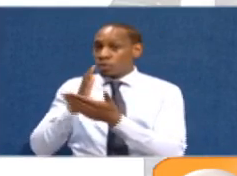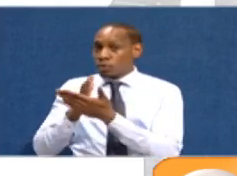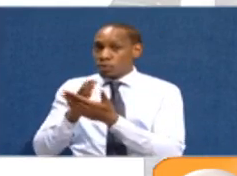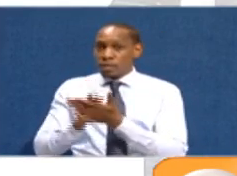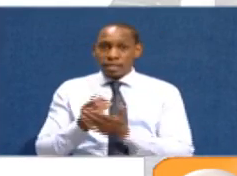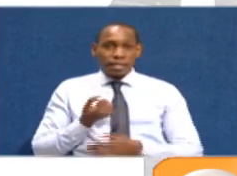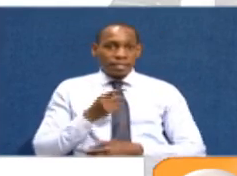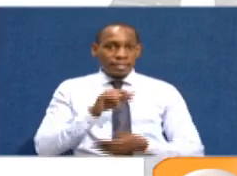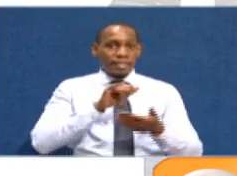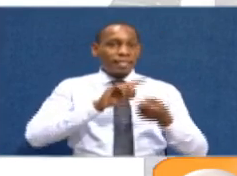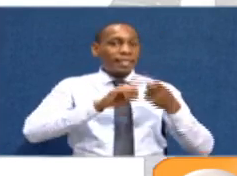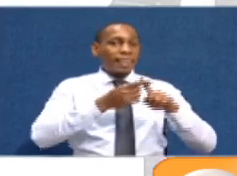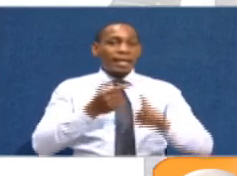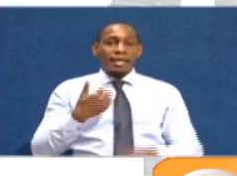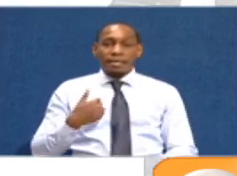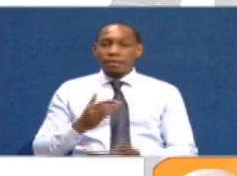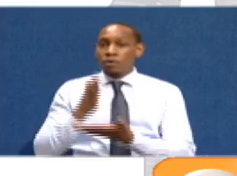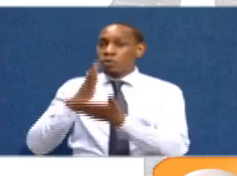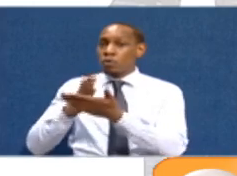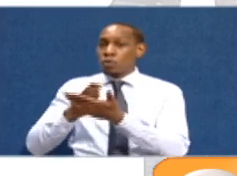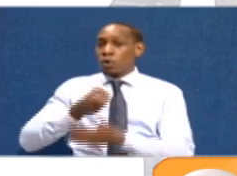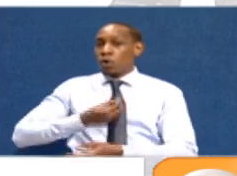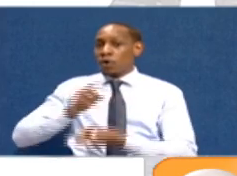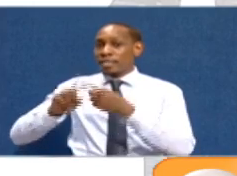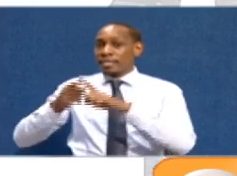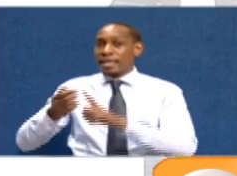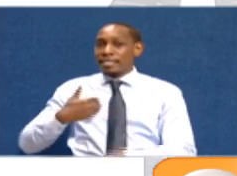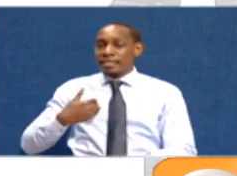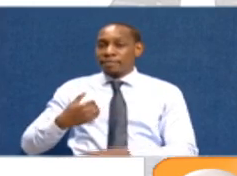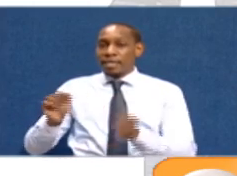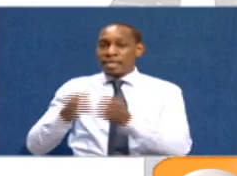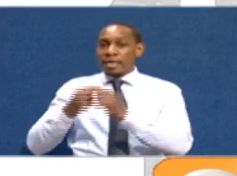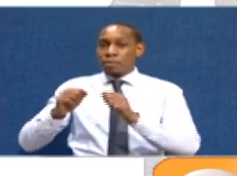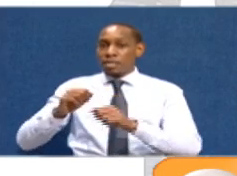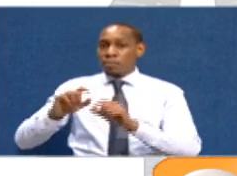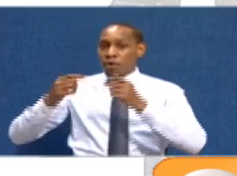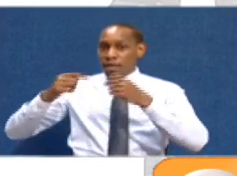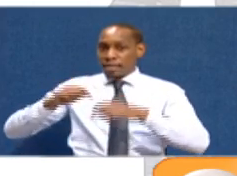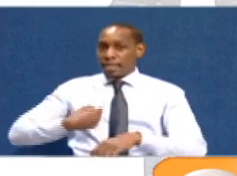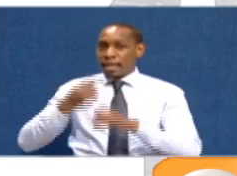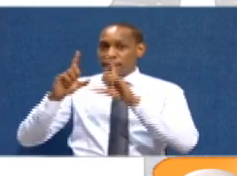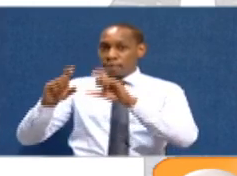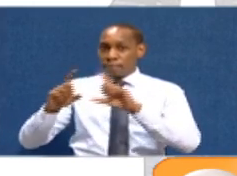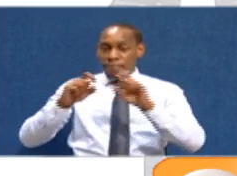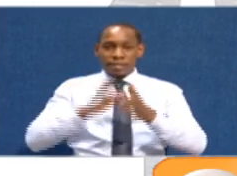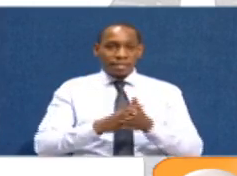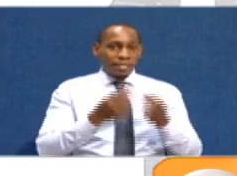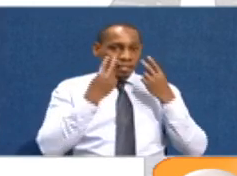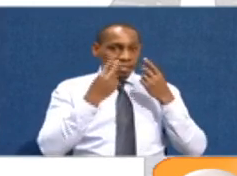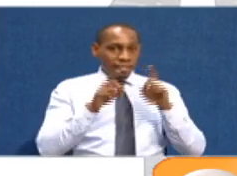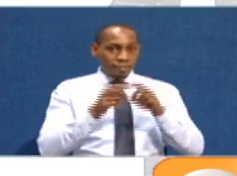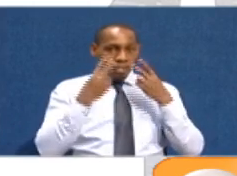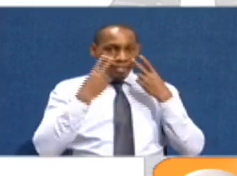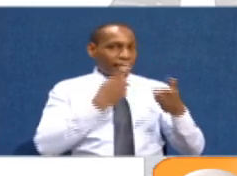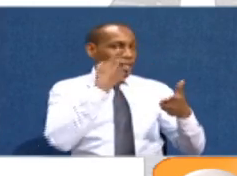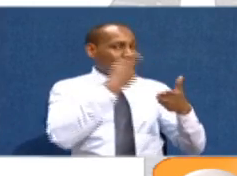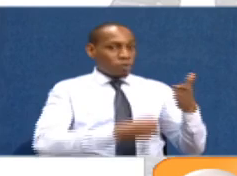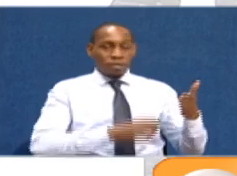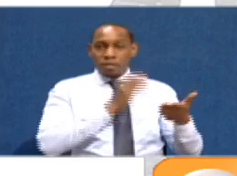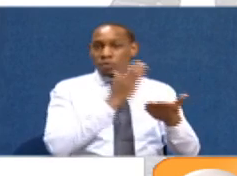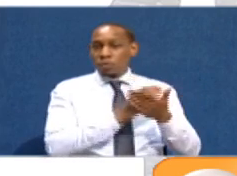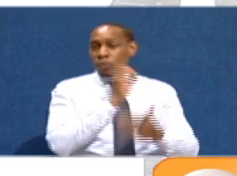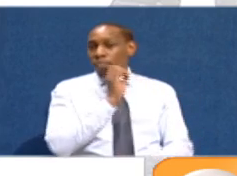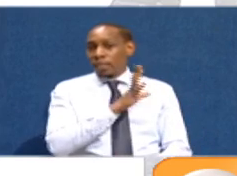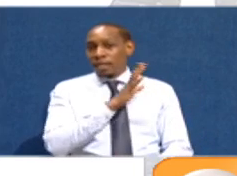Yeah, because she had standards. Correct. She has her own standards. She can't do it herself, obviously. Yeah. No. And I'm looking at the price. It's like, this is